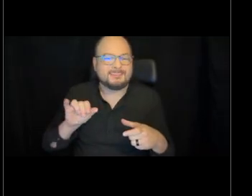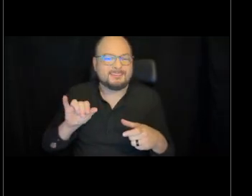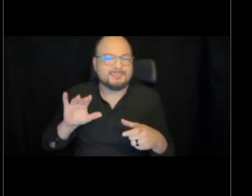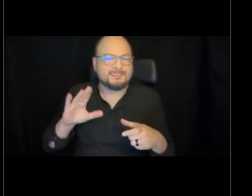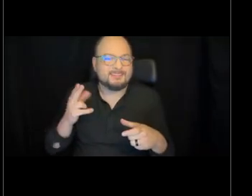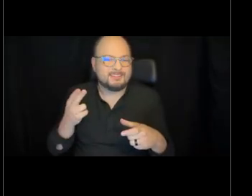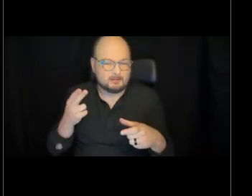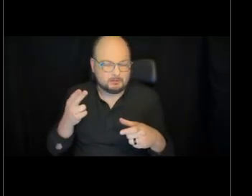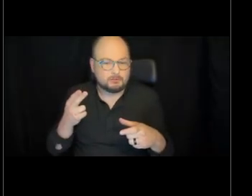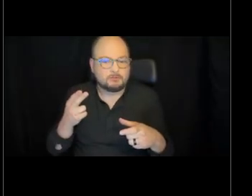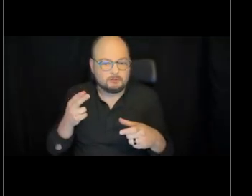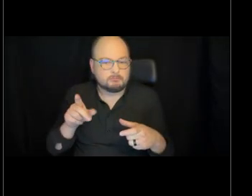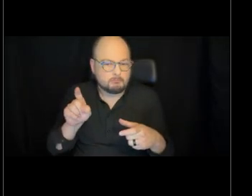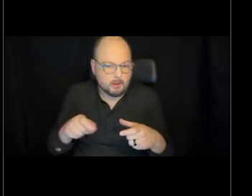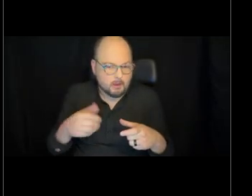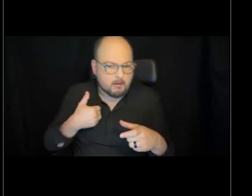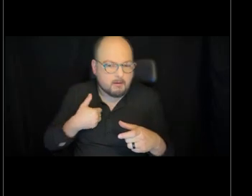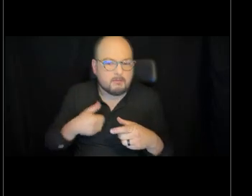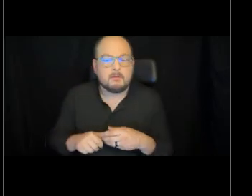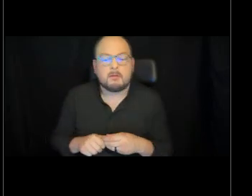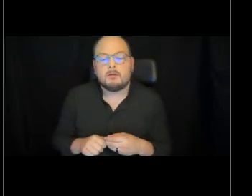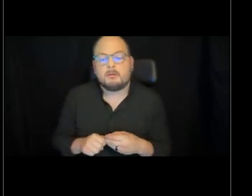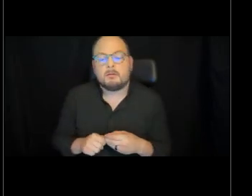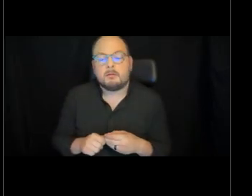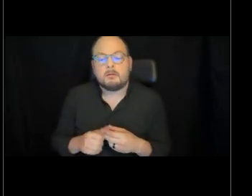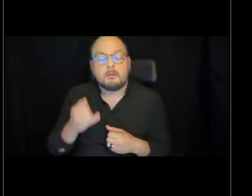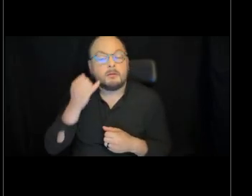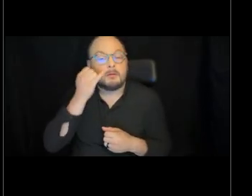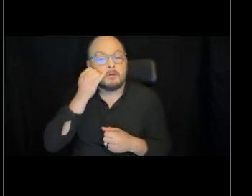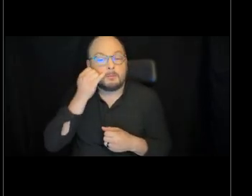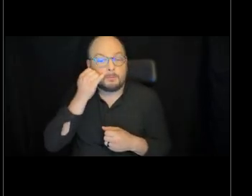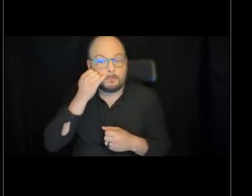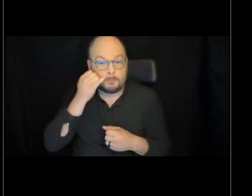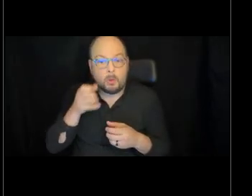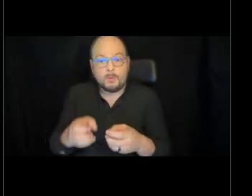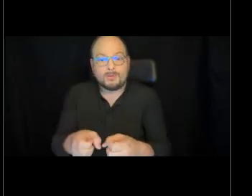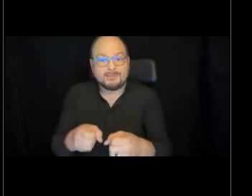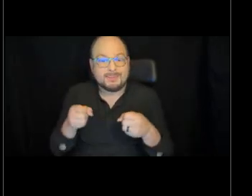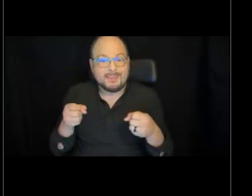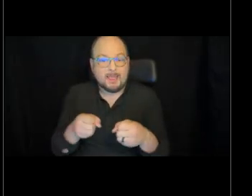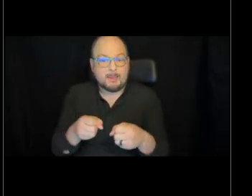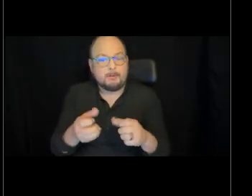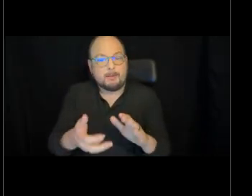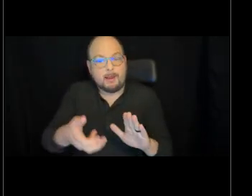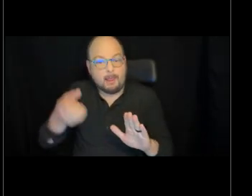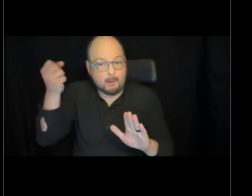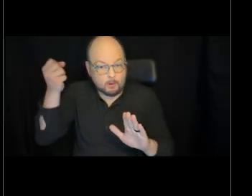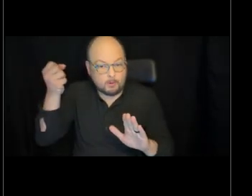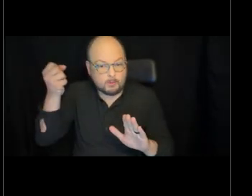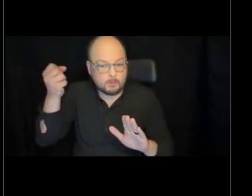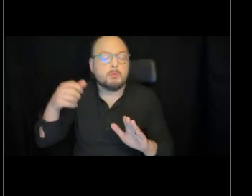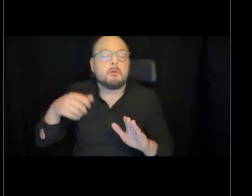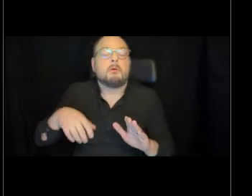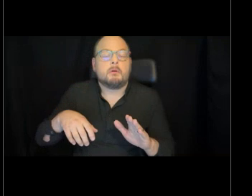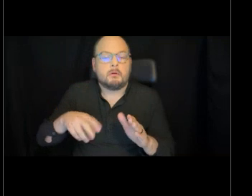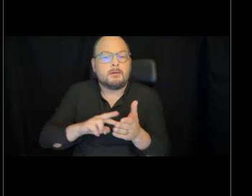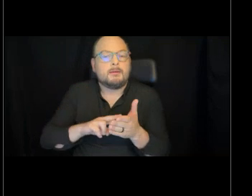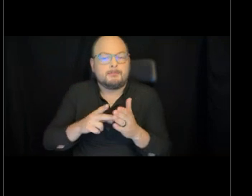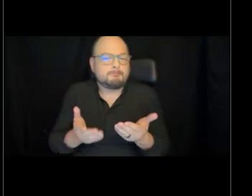If a base cabinet is removed, the resulting knee space allows a person using